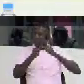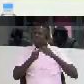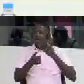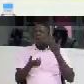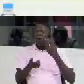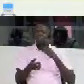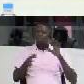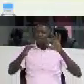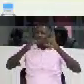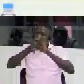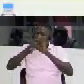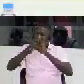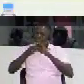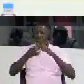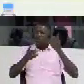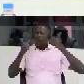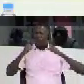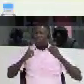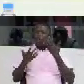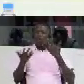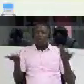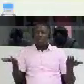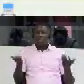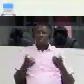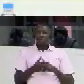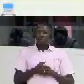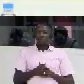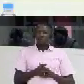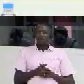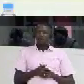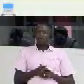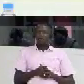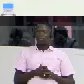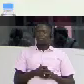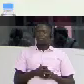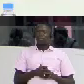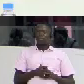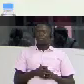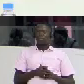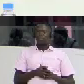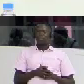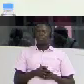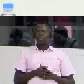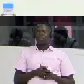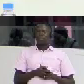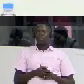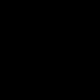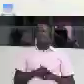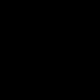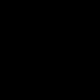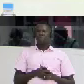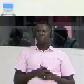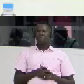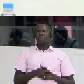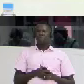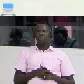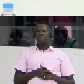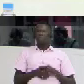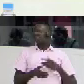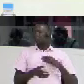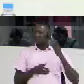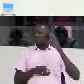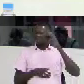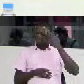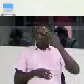fàttaliku confederation boobu kañ la woon. boobu tam mu ngi si 90 la 95 I cannot remember mun ma